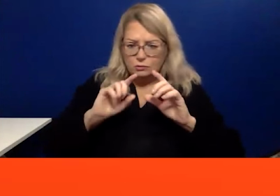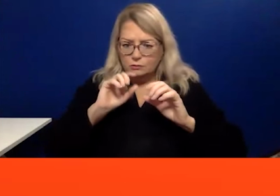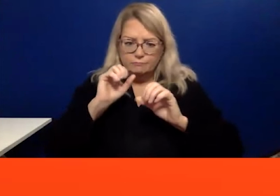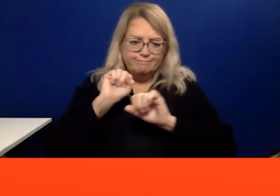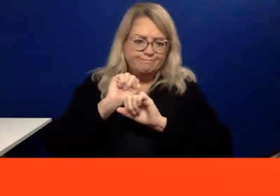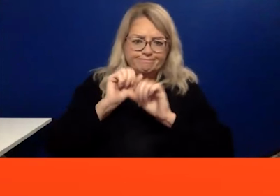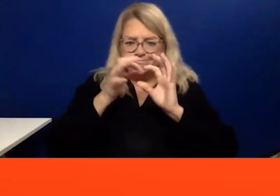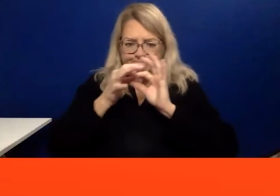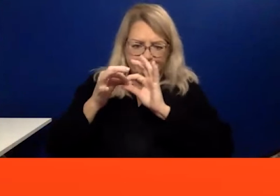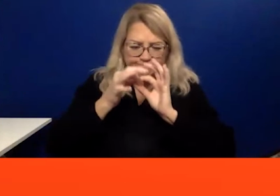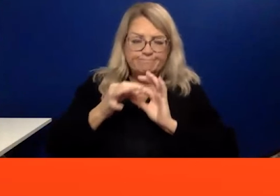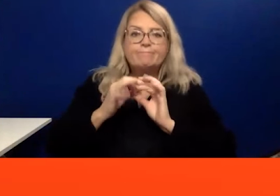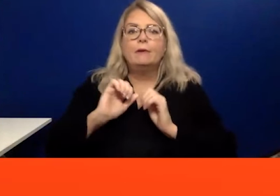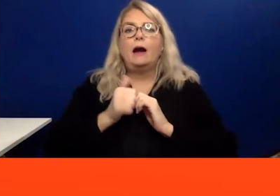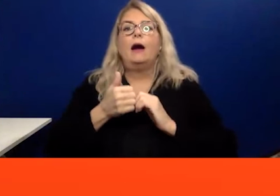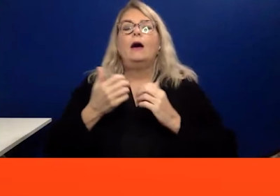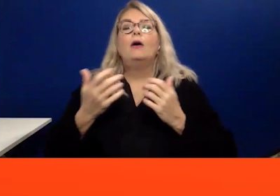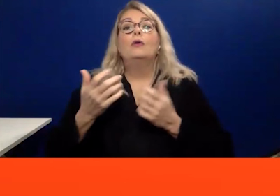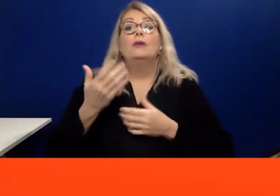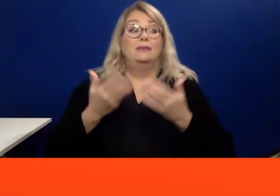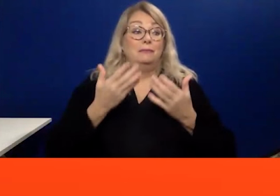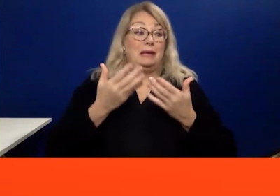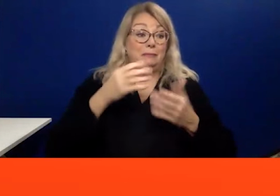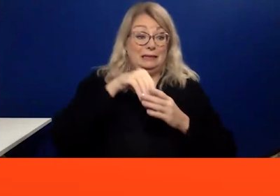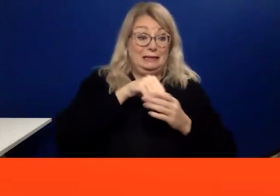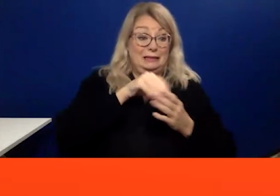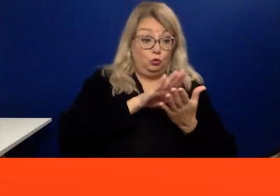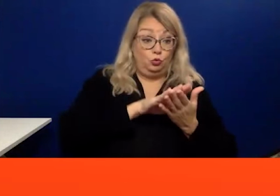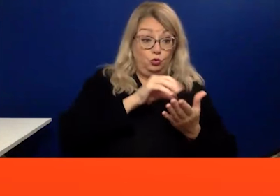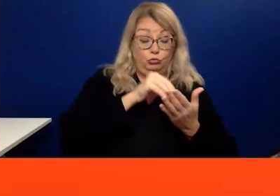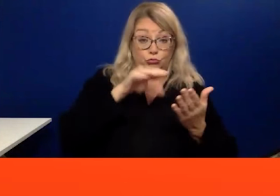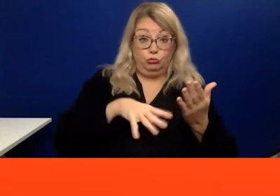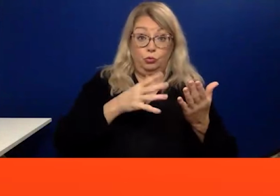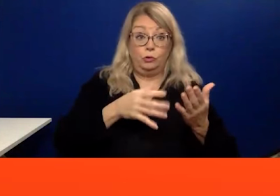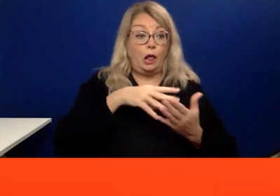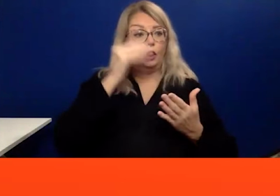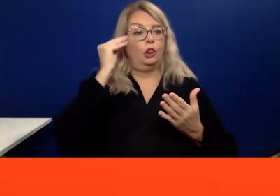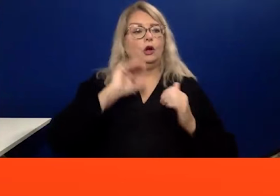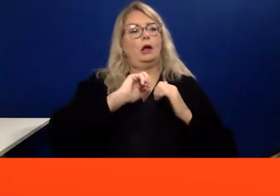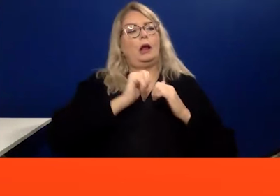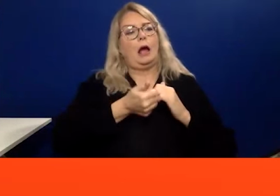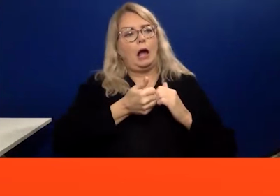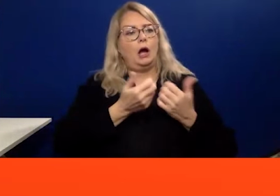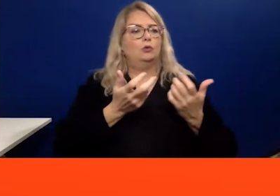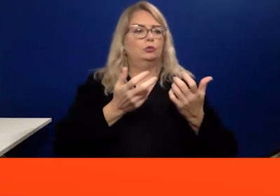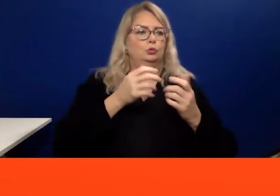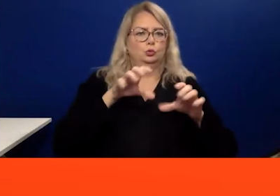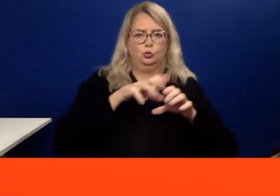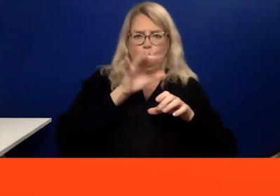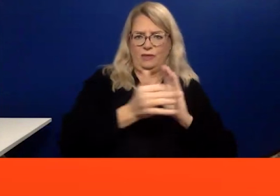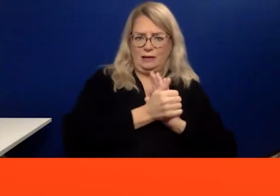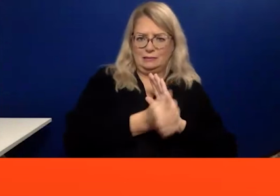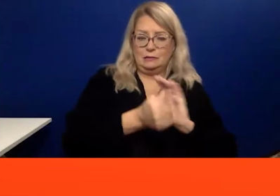have gone through the process in school of learning how to evacuate a refrigerant circuit. But when they go